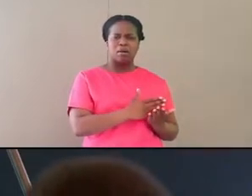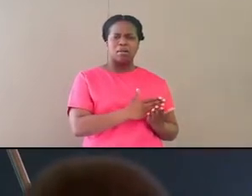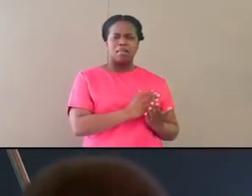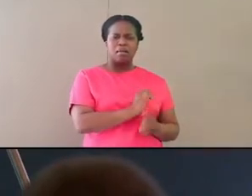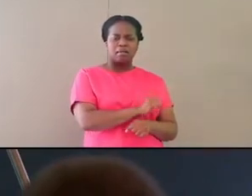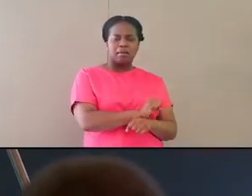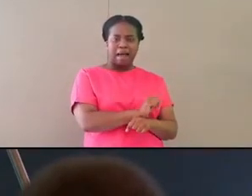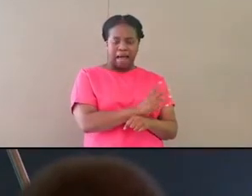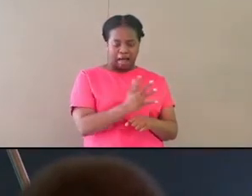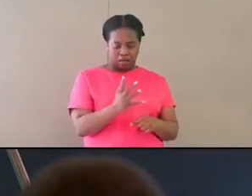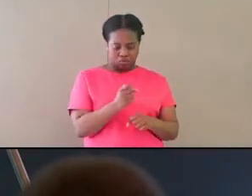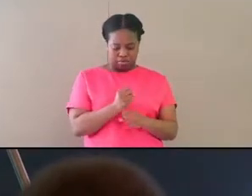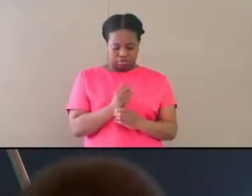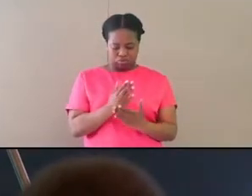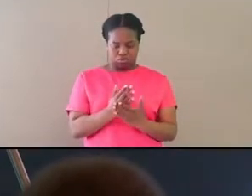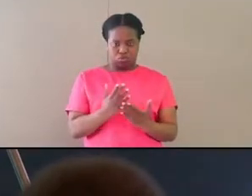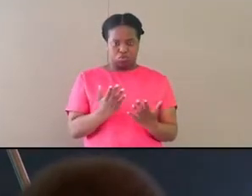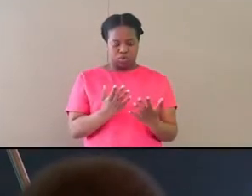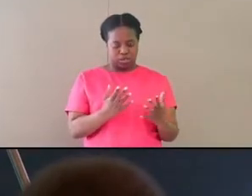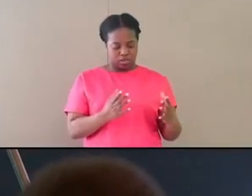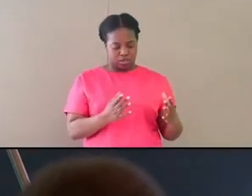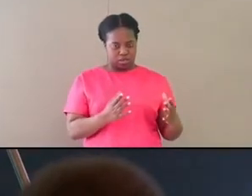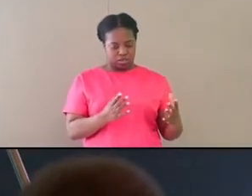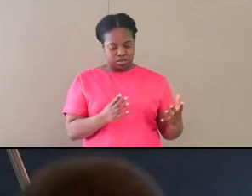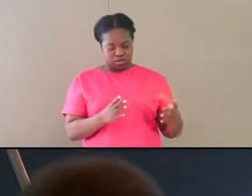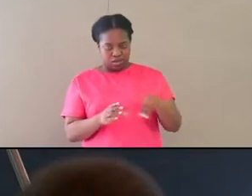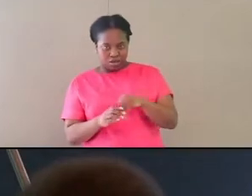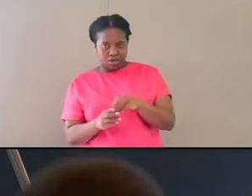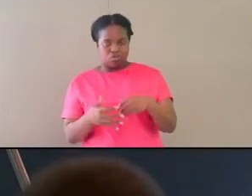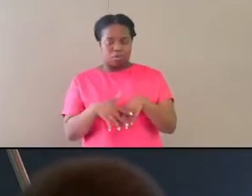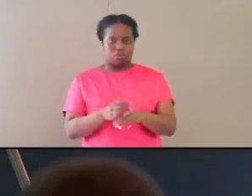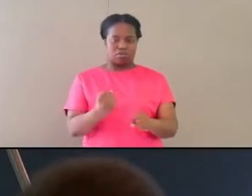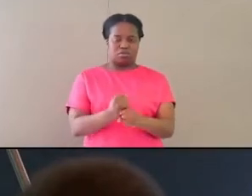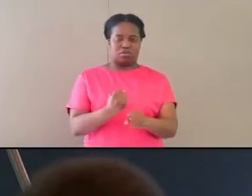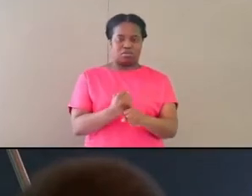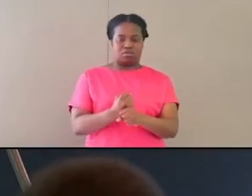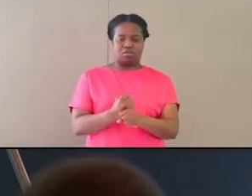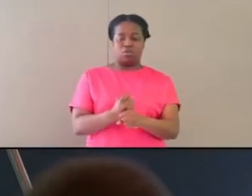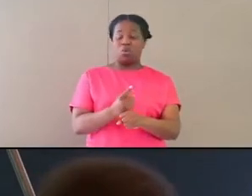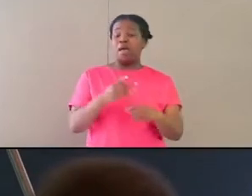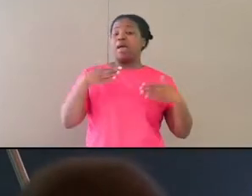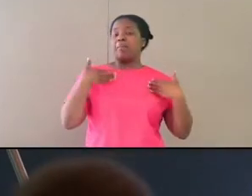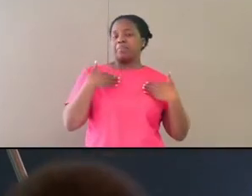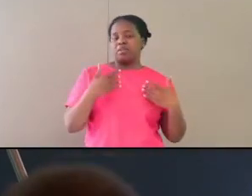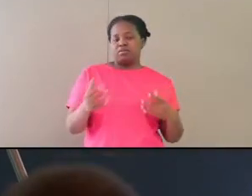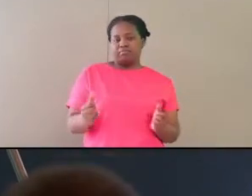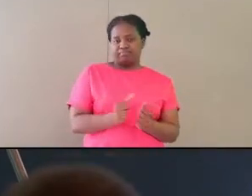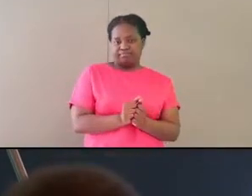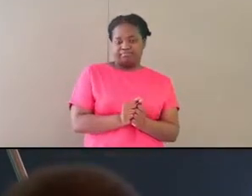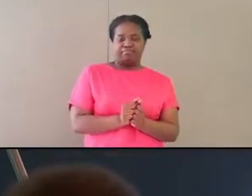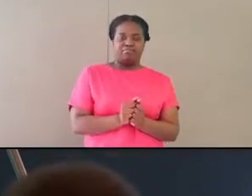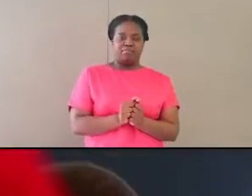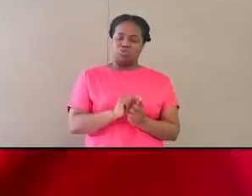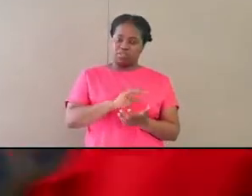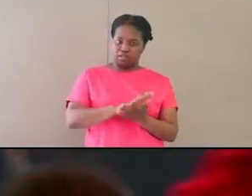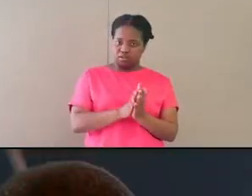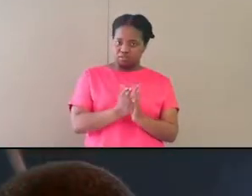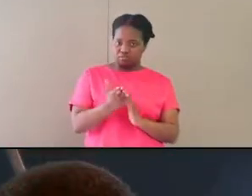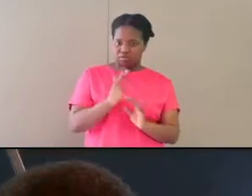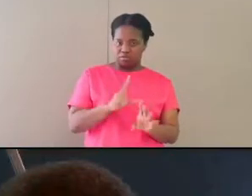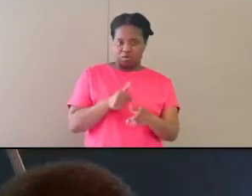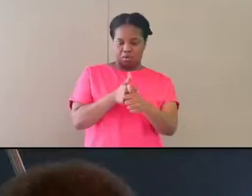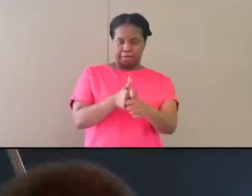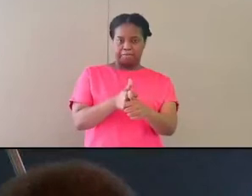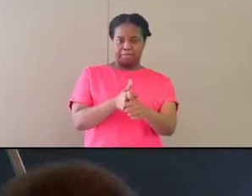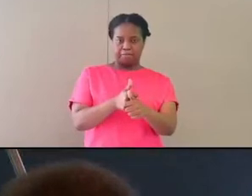some of the issues were reminded to us here and we're very happy to be able to work on following up on those